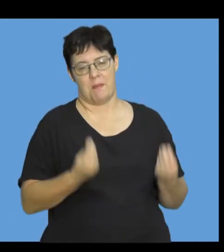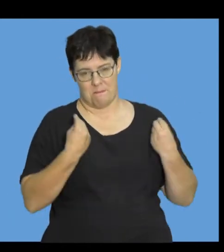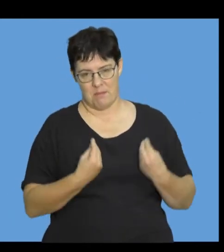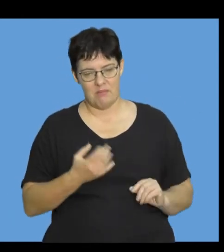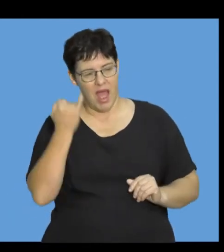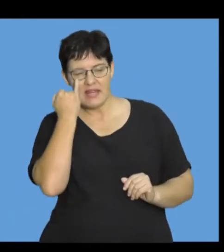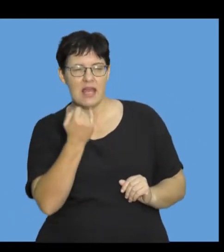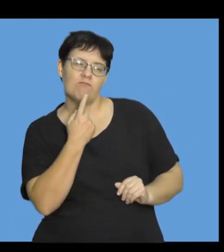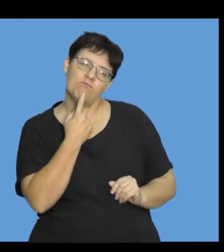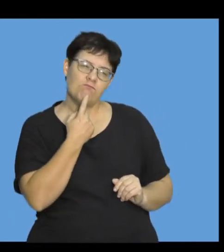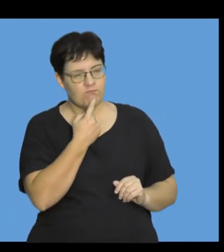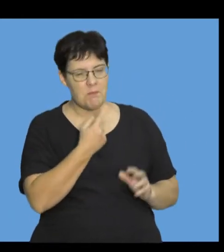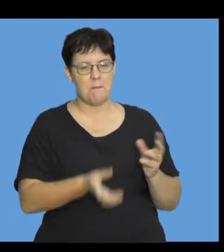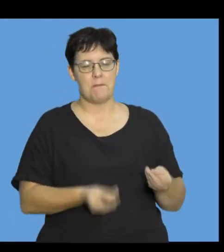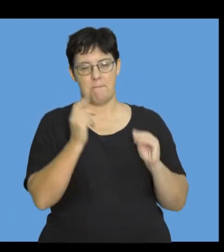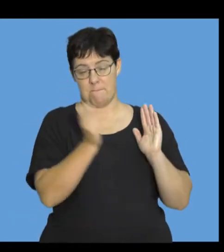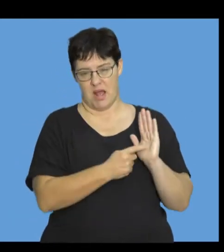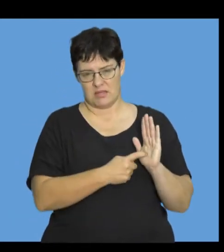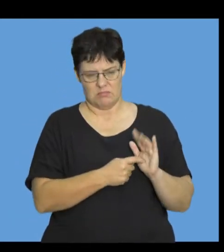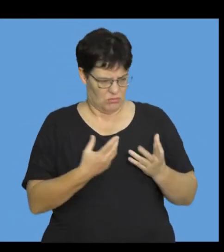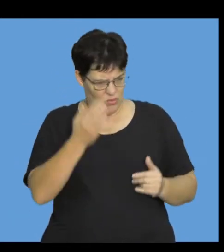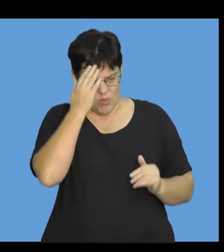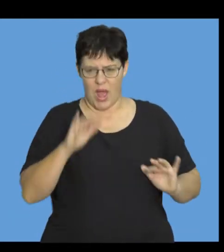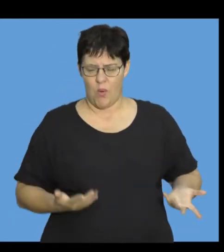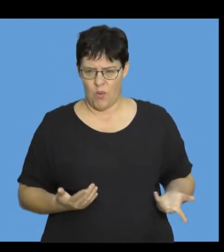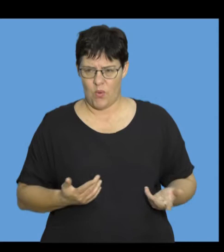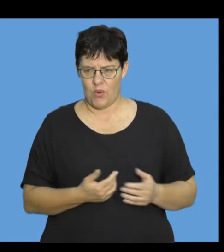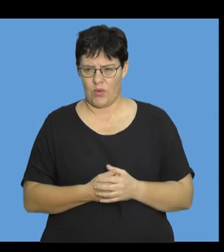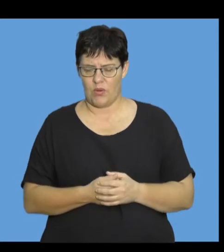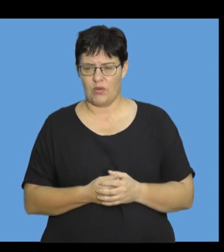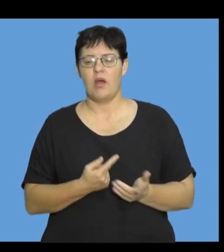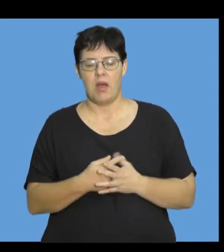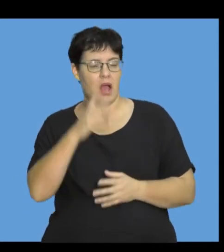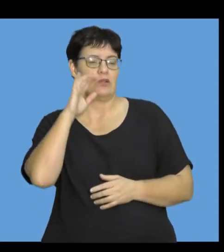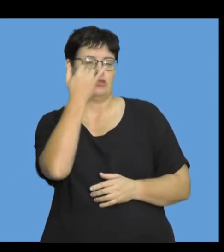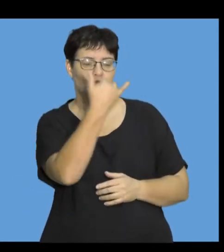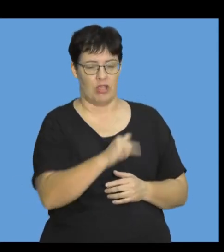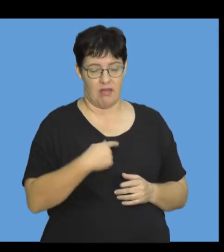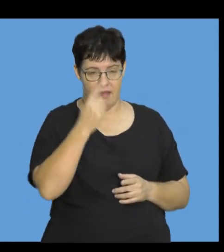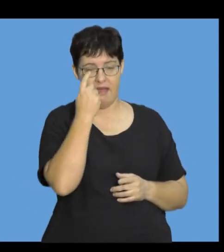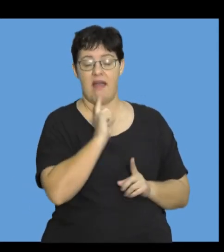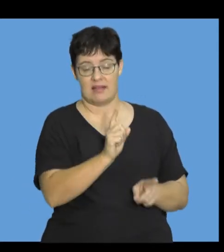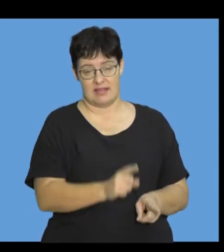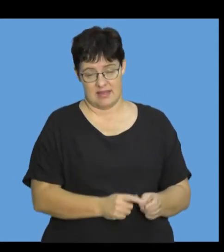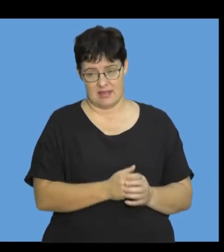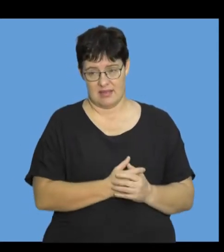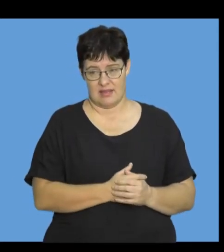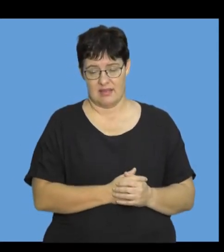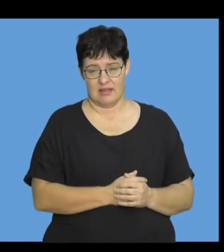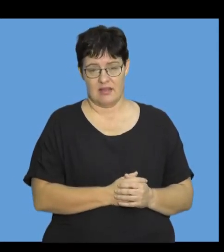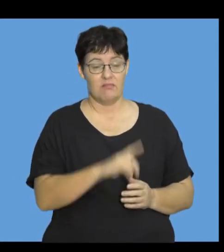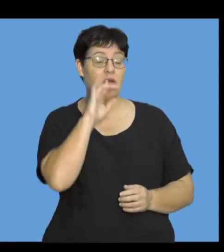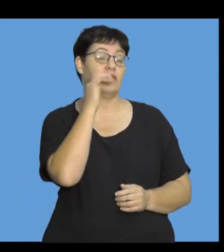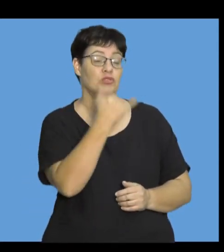an idea of how many marks I got. And how do I do that? I do that by checking my answers, right?